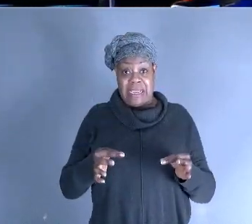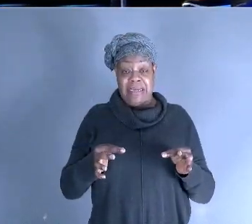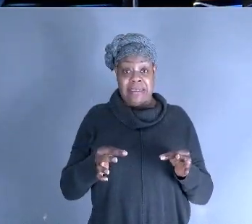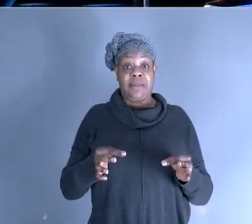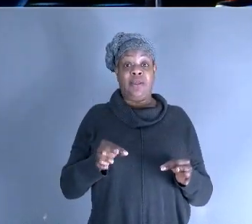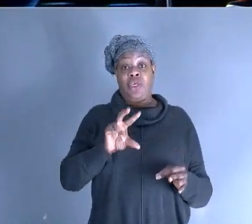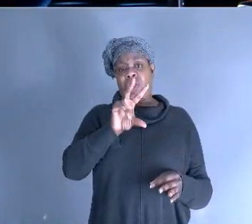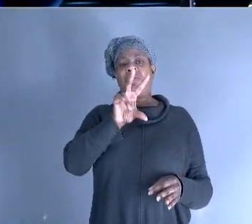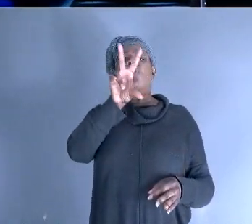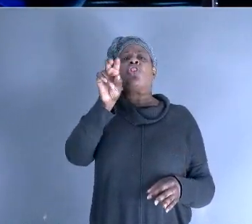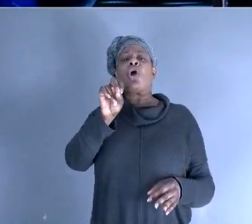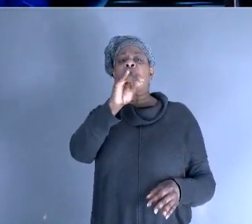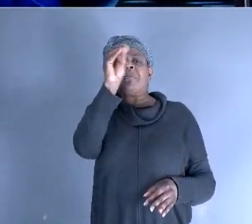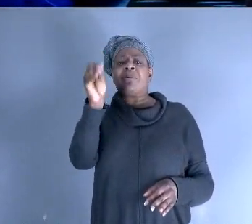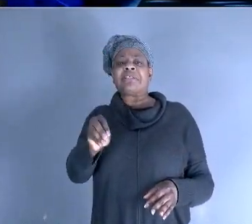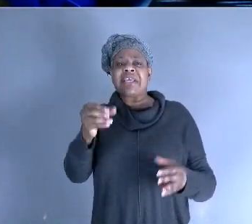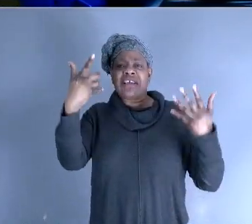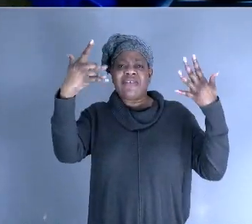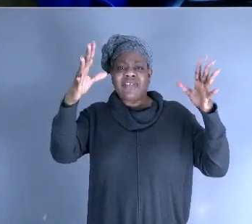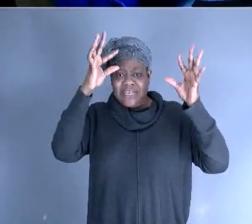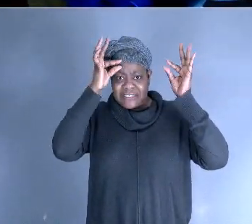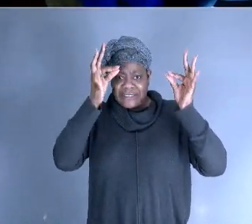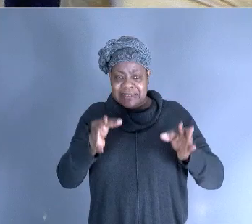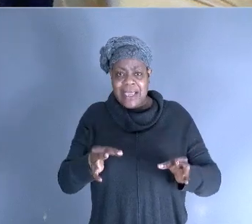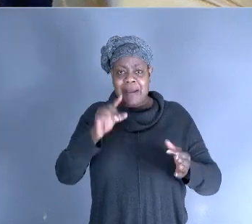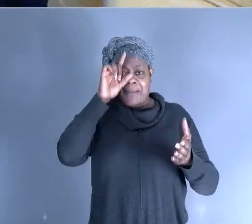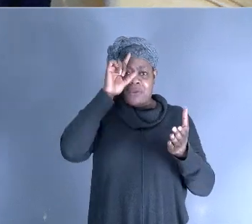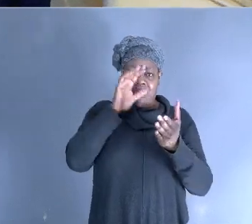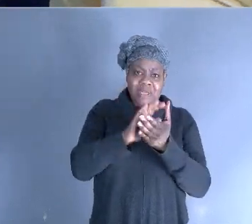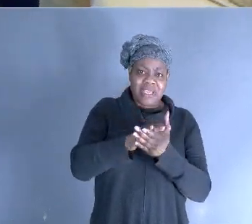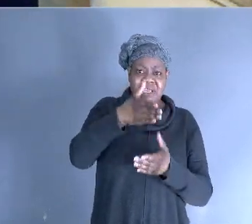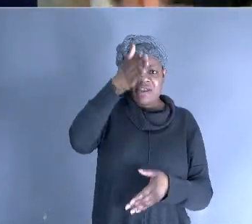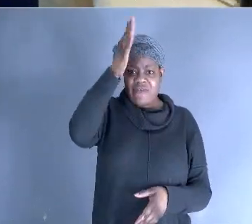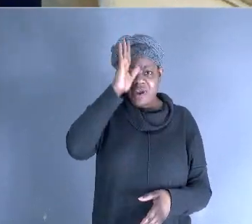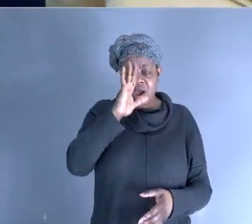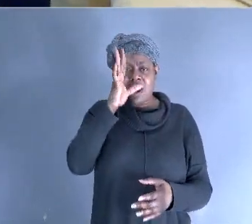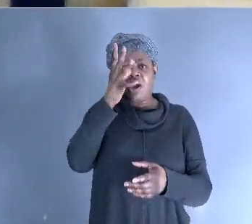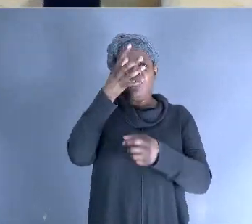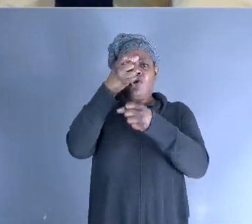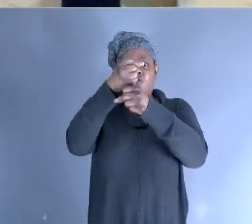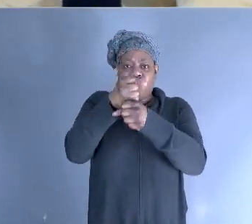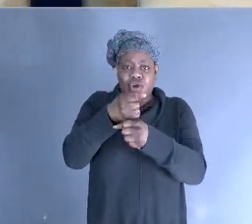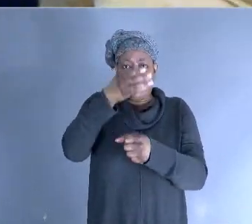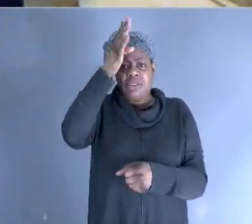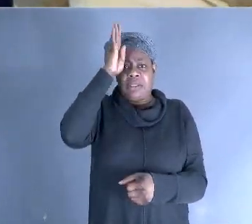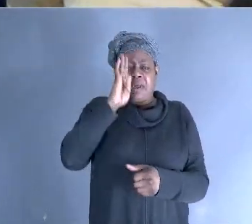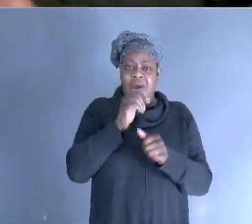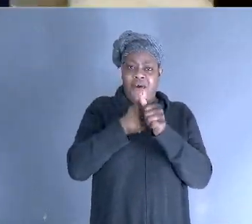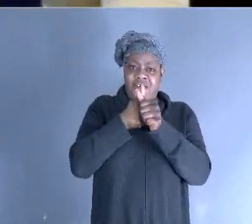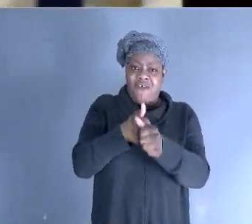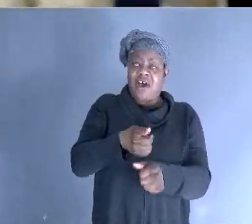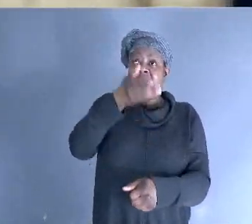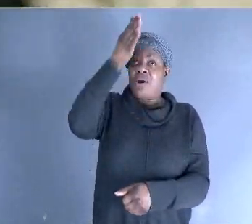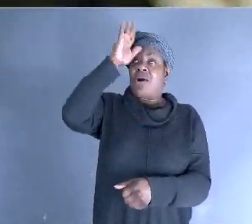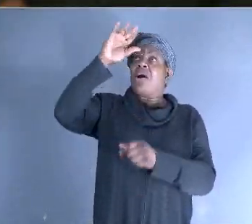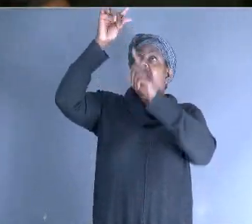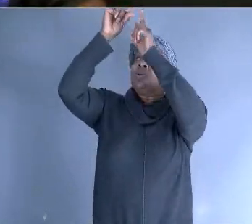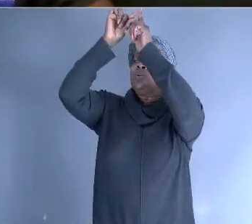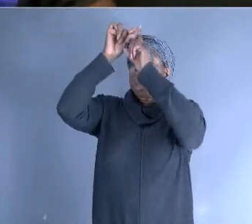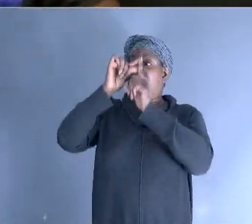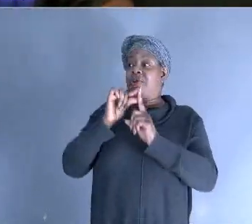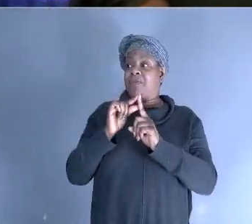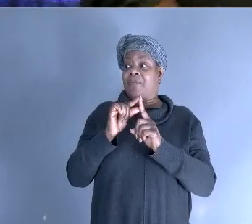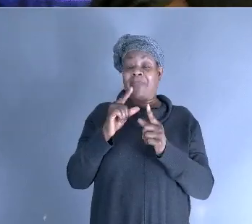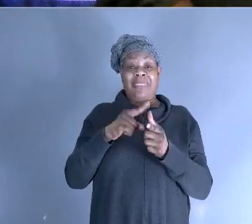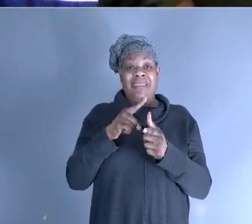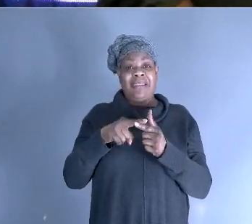we're going to believe God, we're going to trust God, we're going to follow the word of the Lord. And then there's a percentage of you